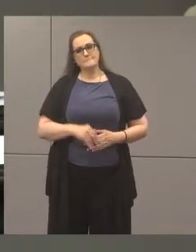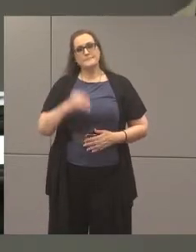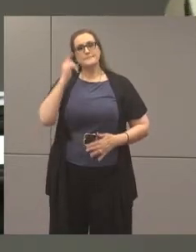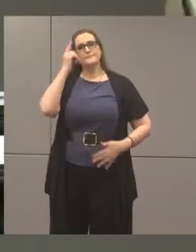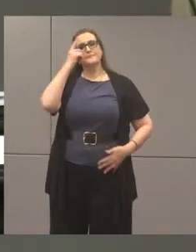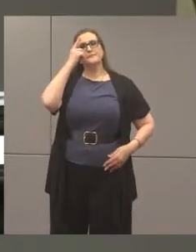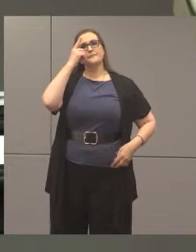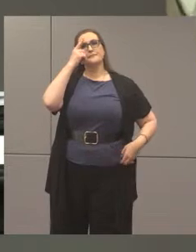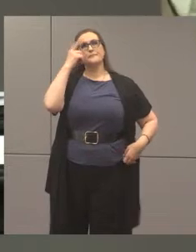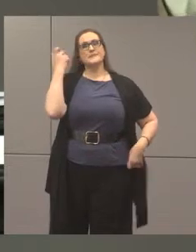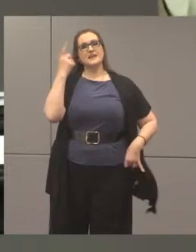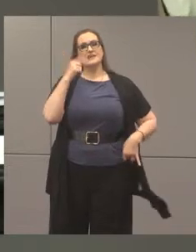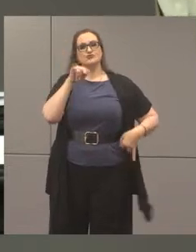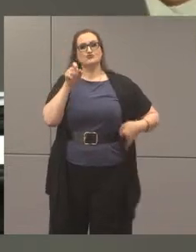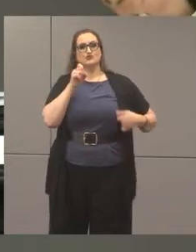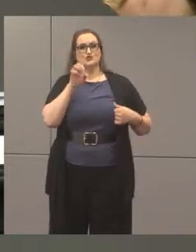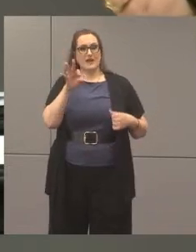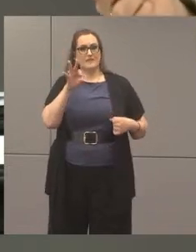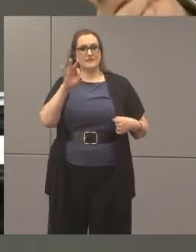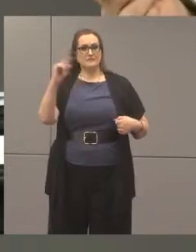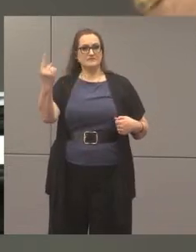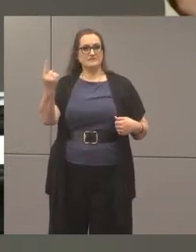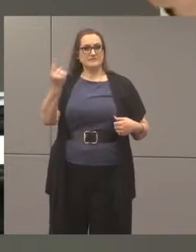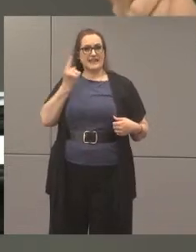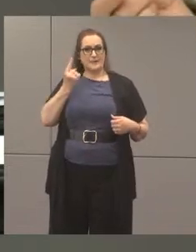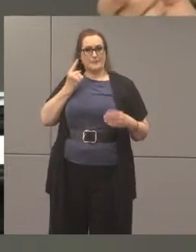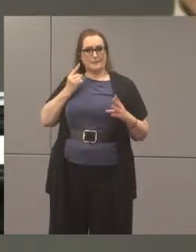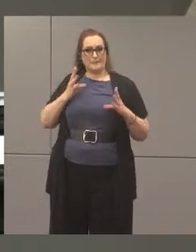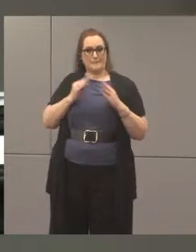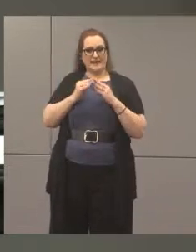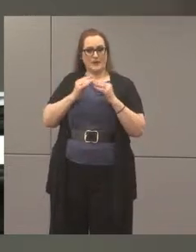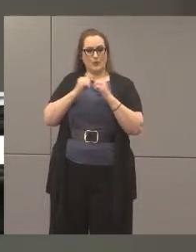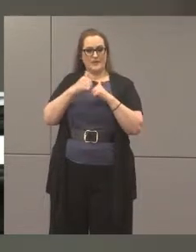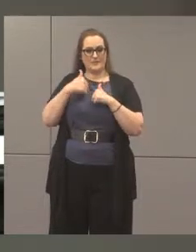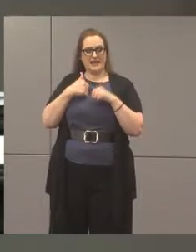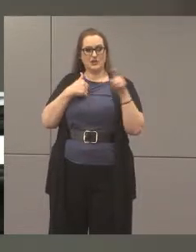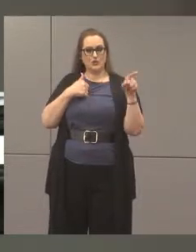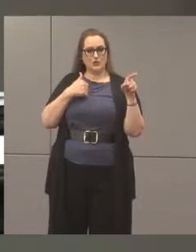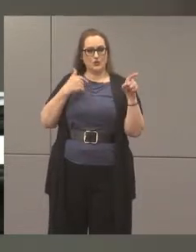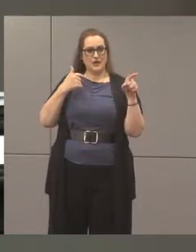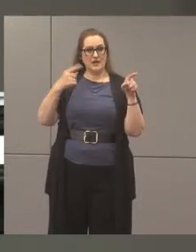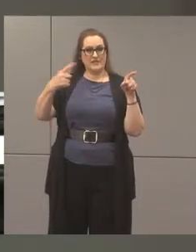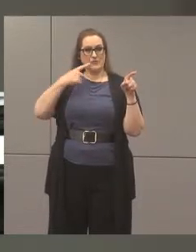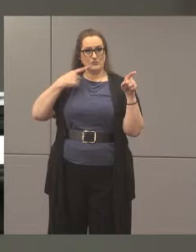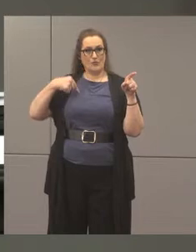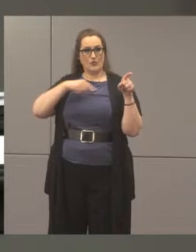Because Jeff came to the meeting with me, with you, and we were told.